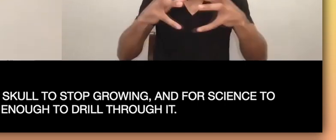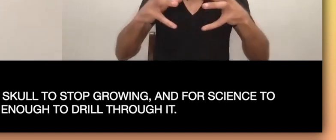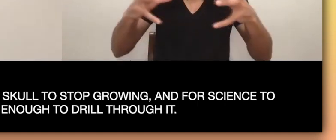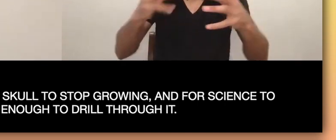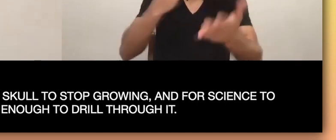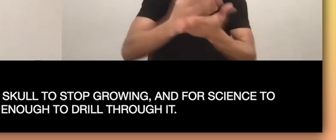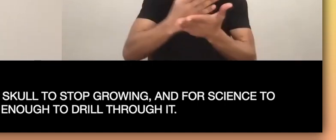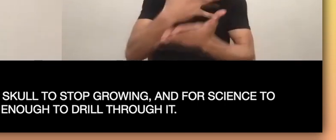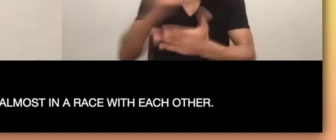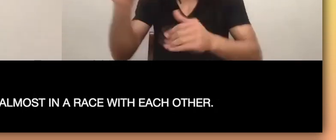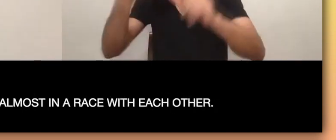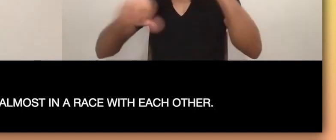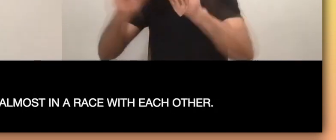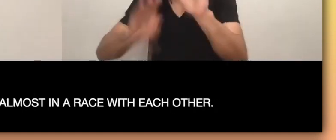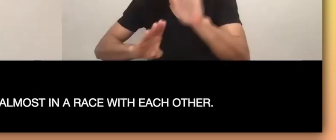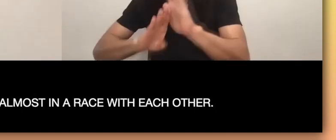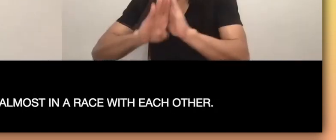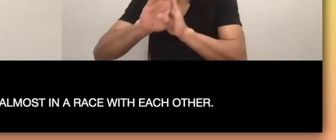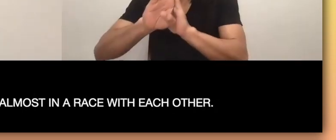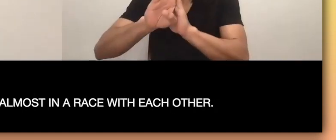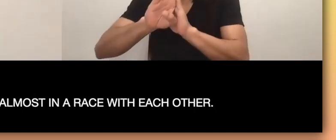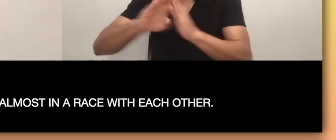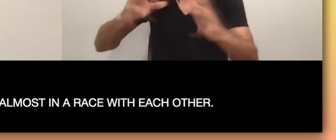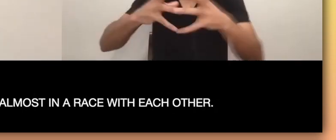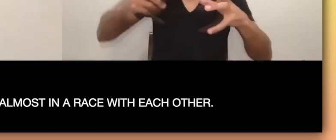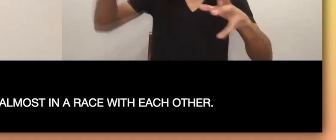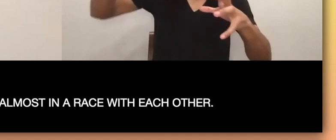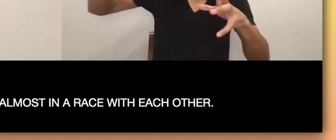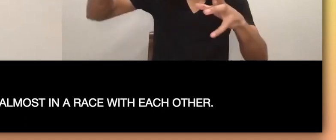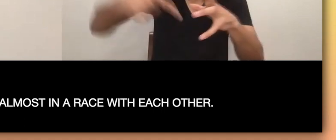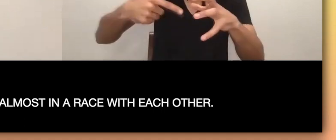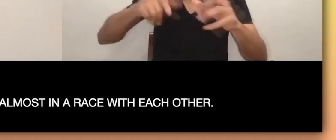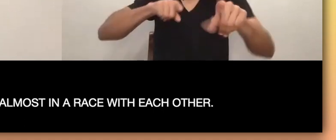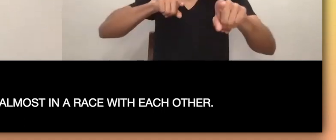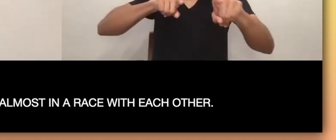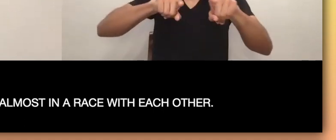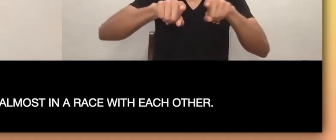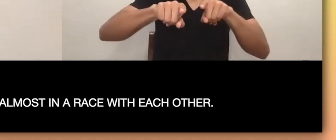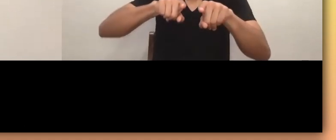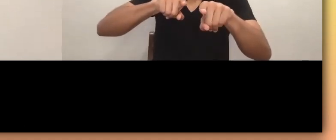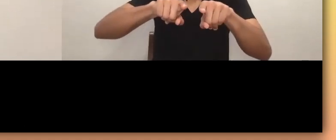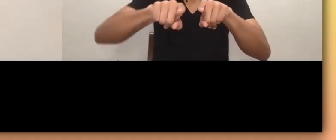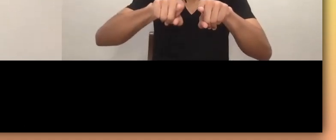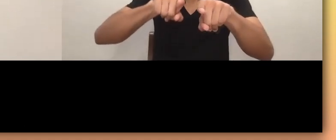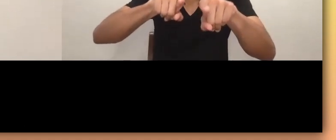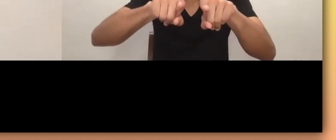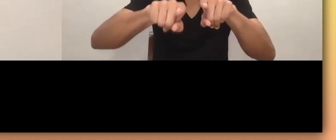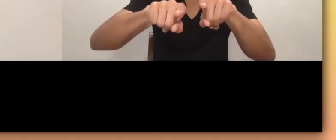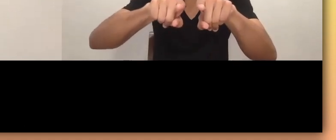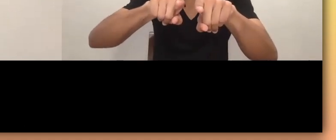enough to drill through it. The two were almost in a race with each other.